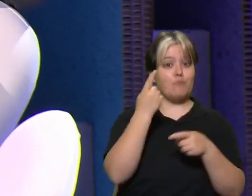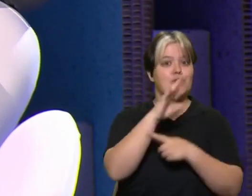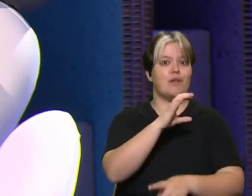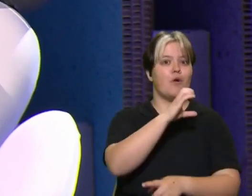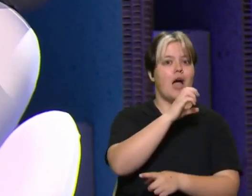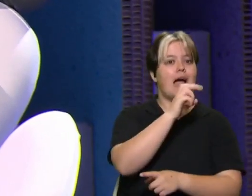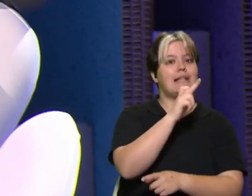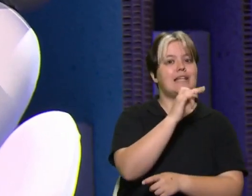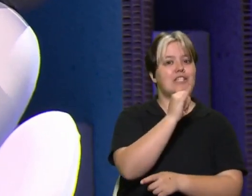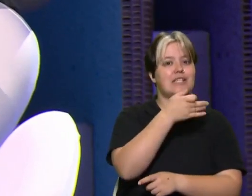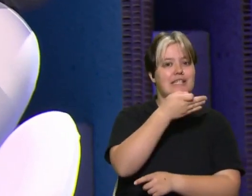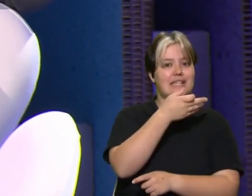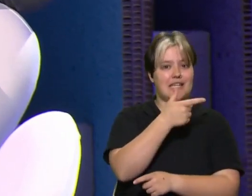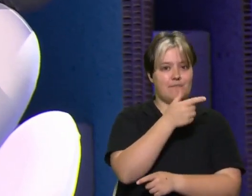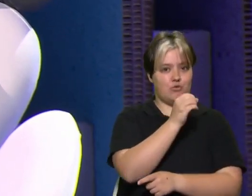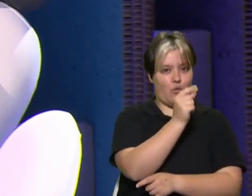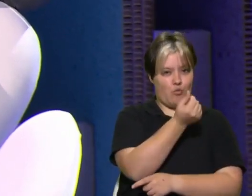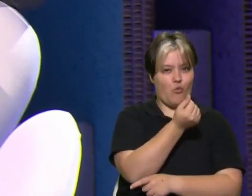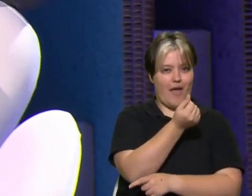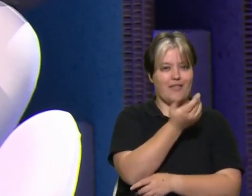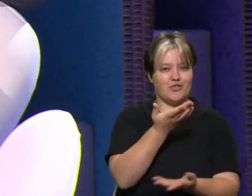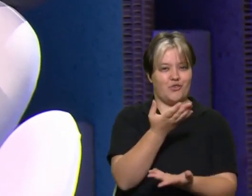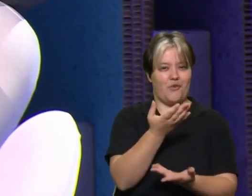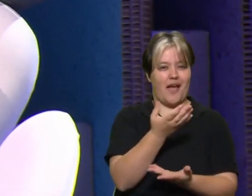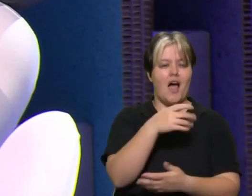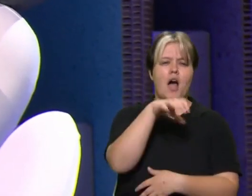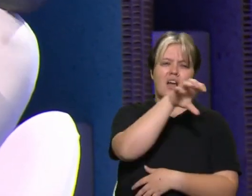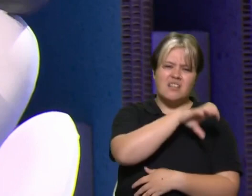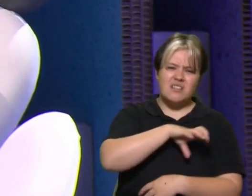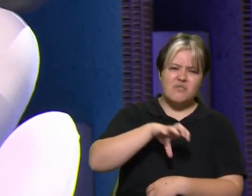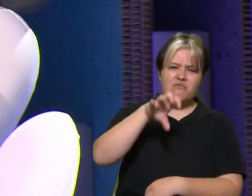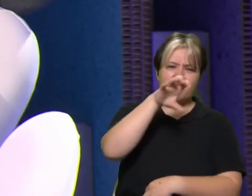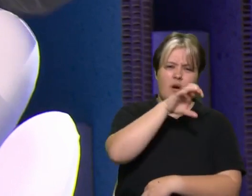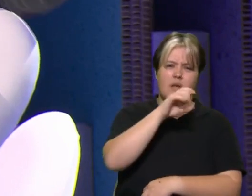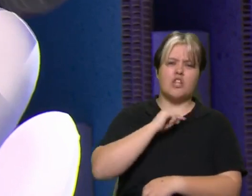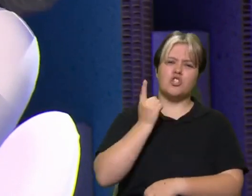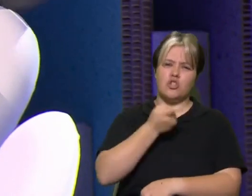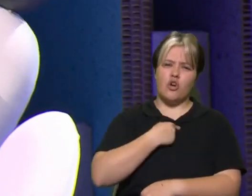with cryptocurrency. With the crypto, how do we